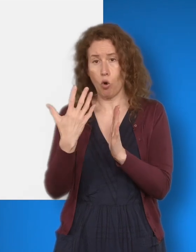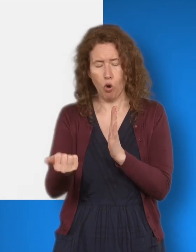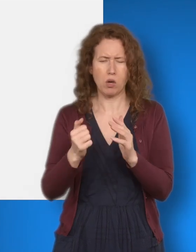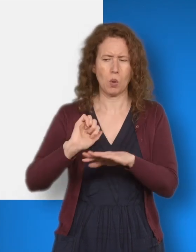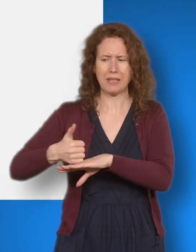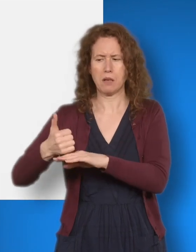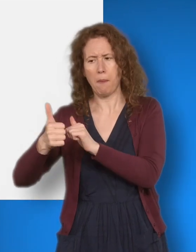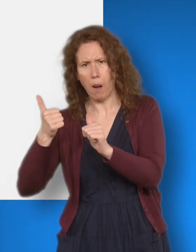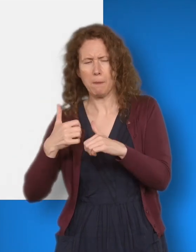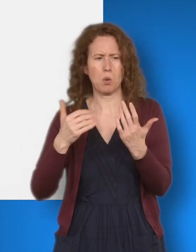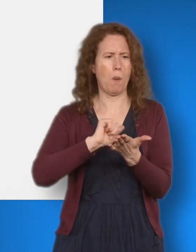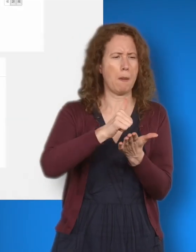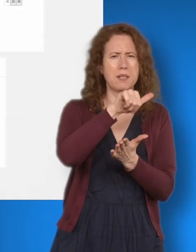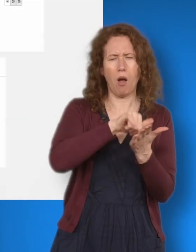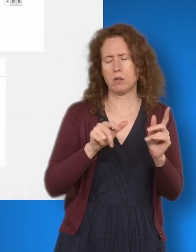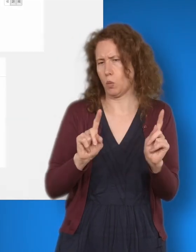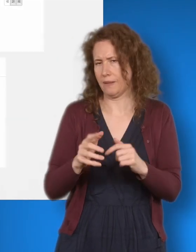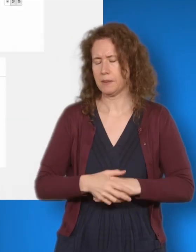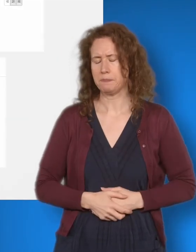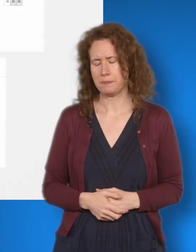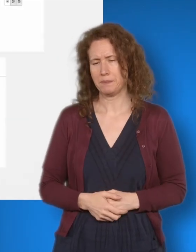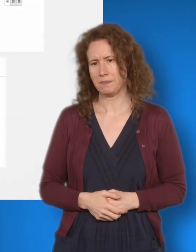spin-offs, articles, and so on and so forth.